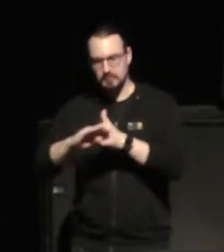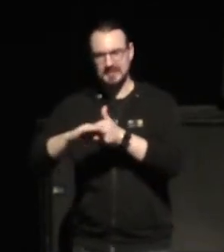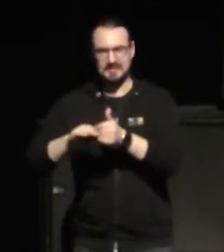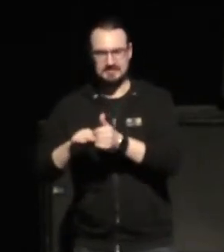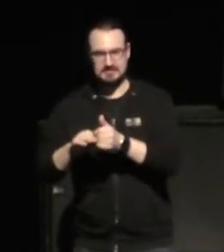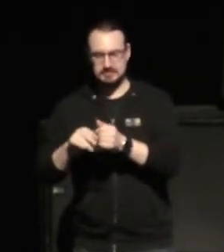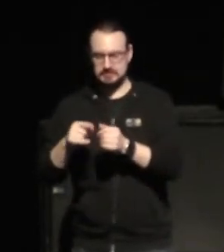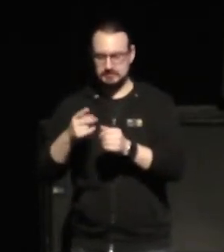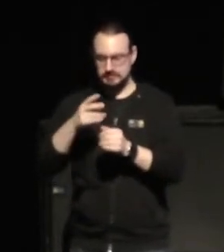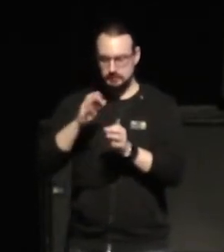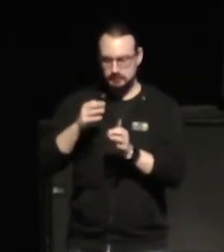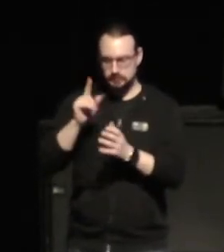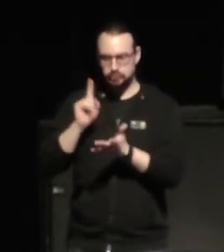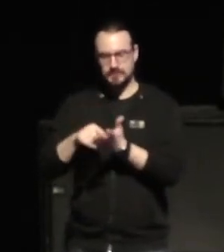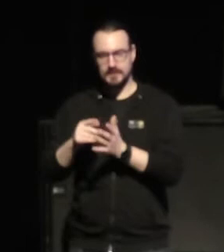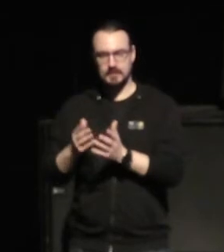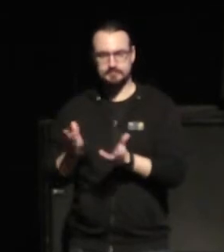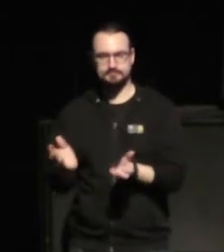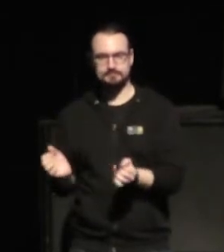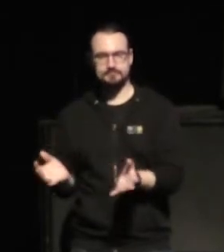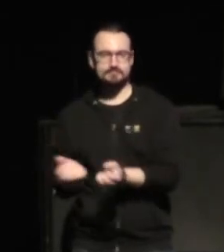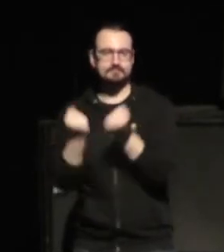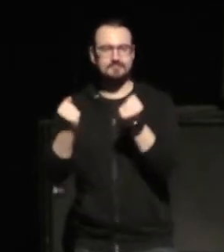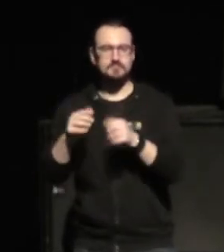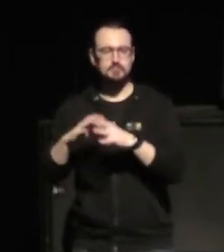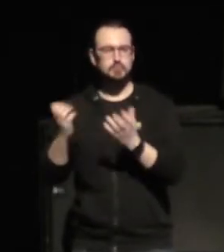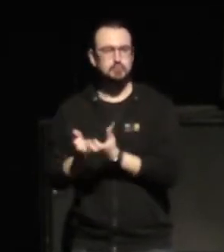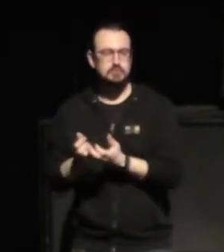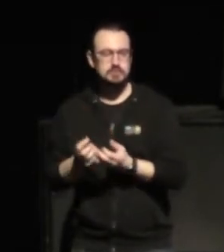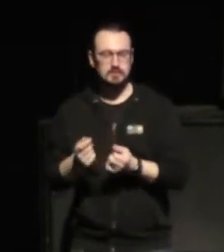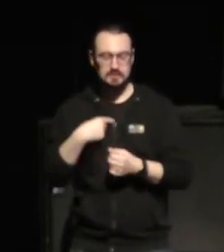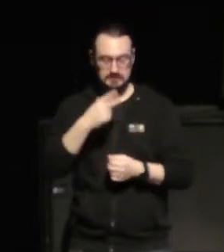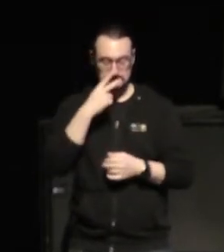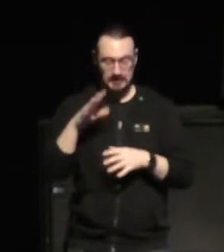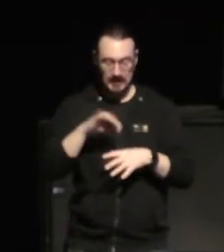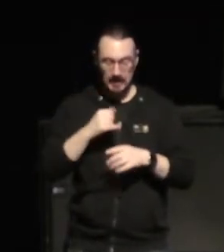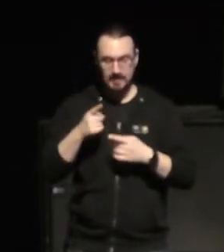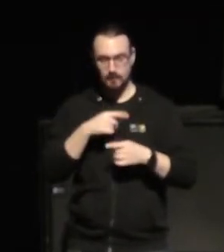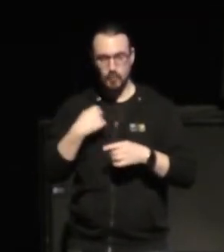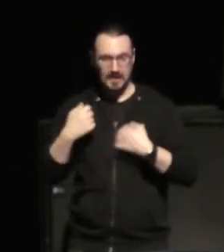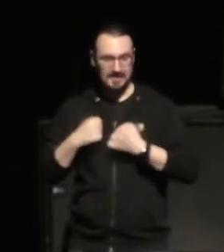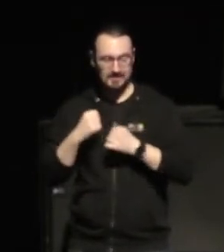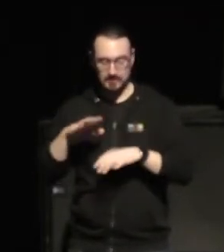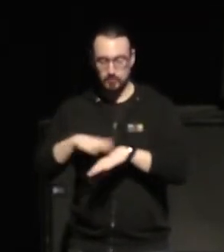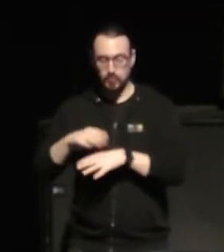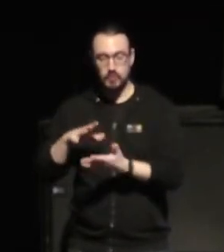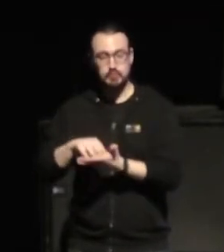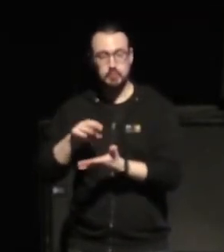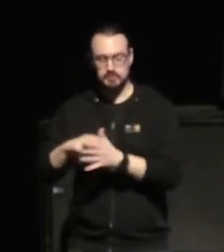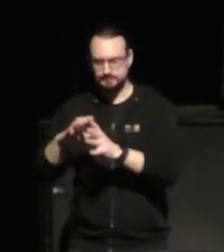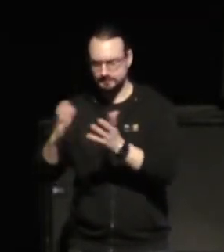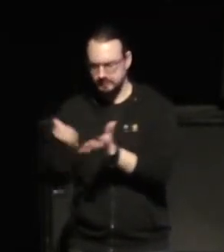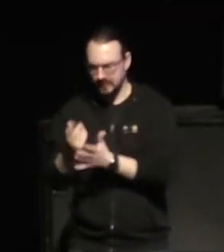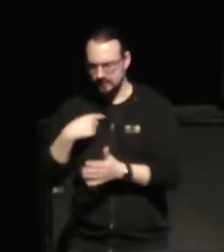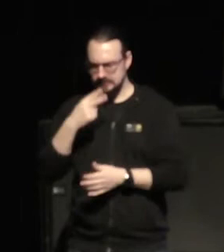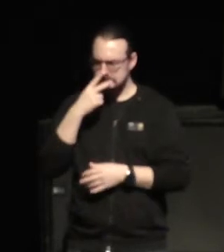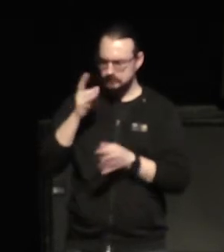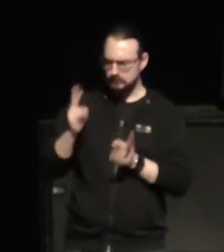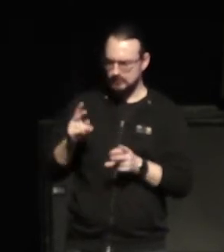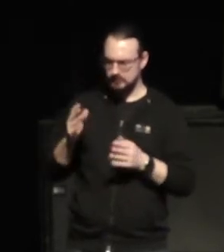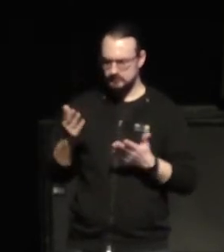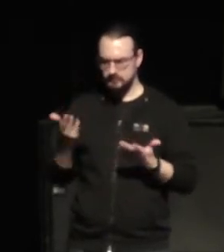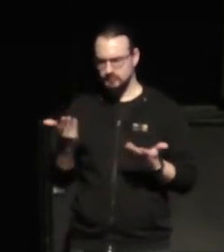the planetary boundaries defined for all human activities on planet Earth. And then we defined what is a